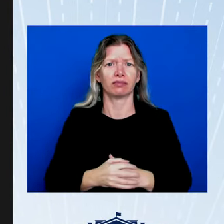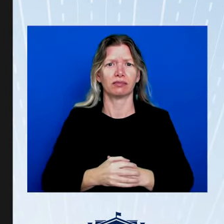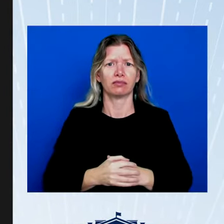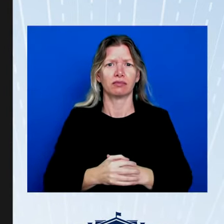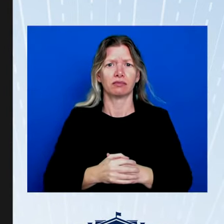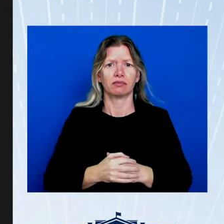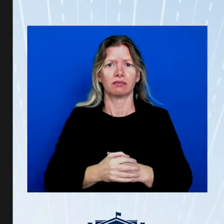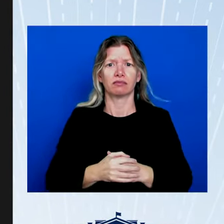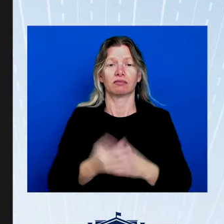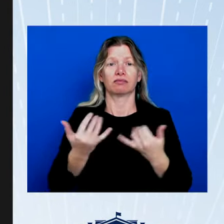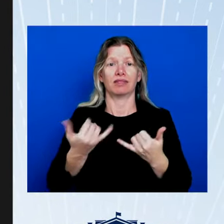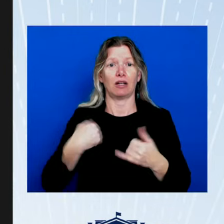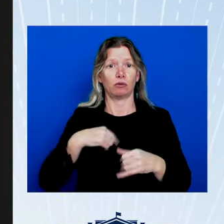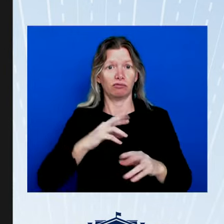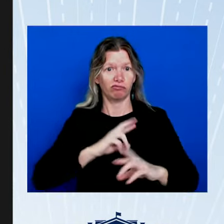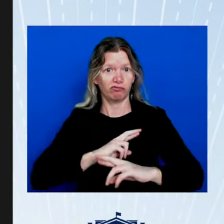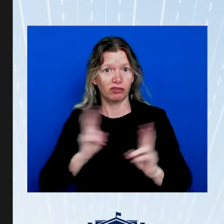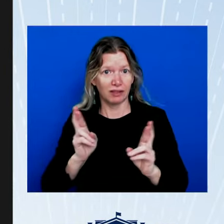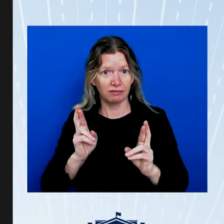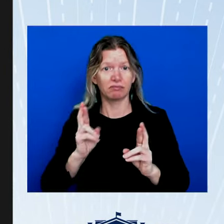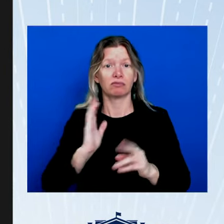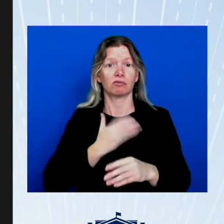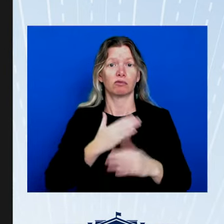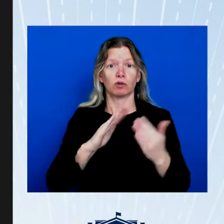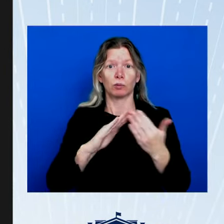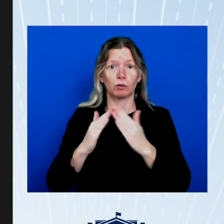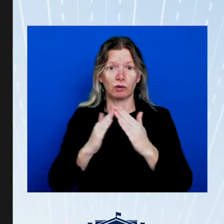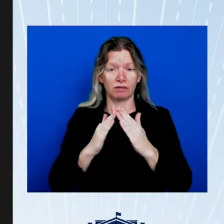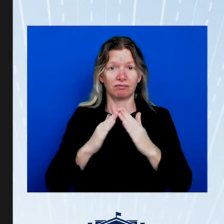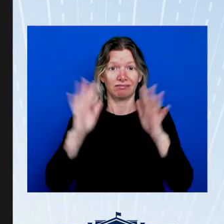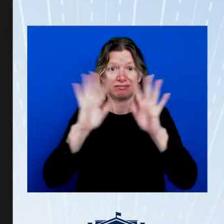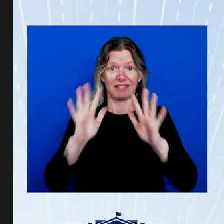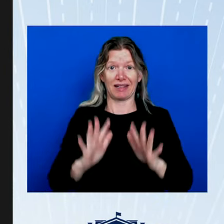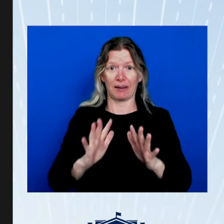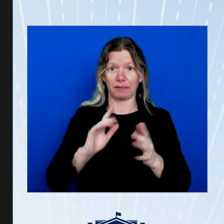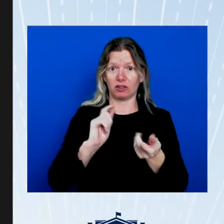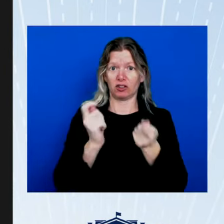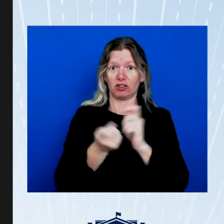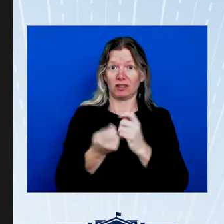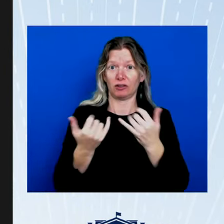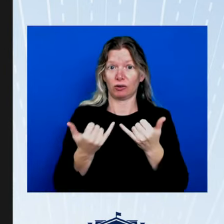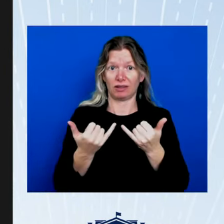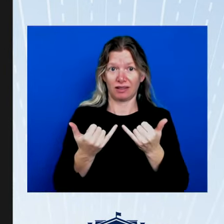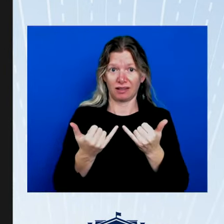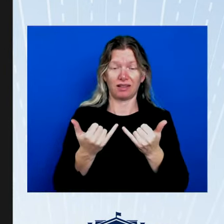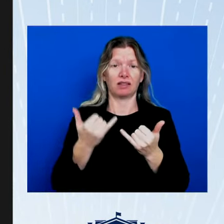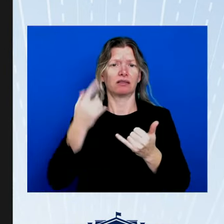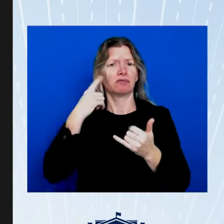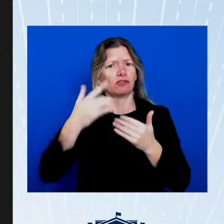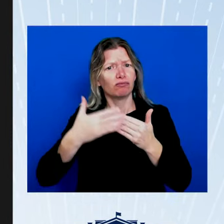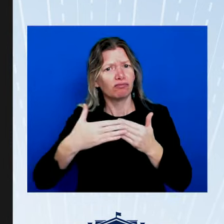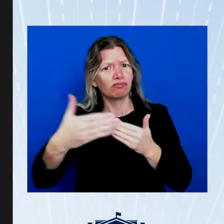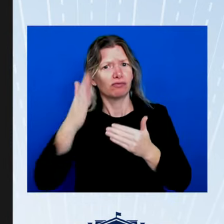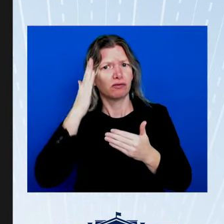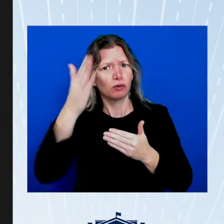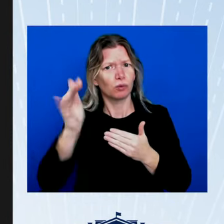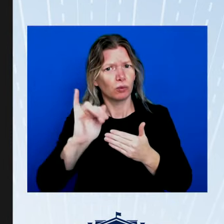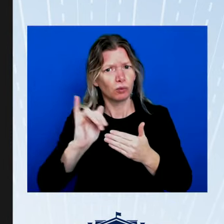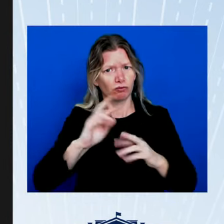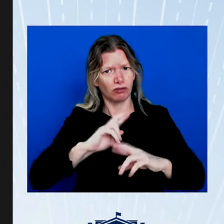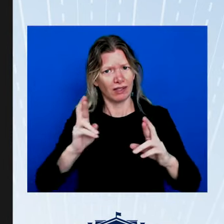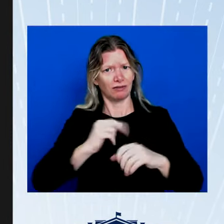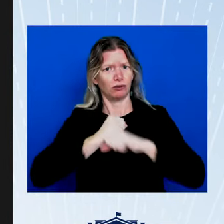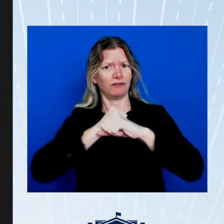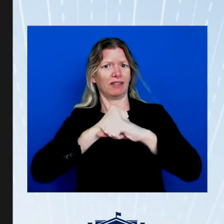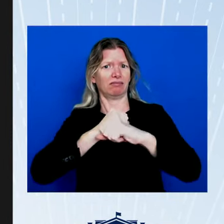for climate change today and for generations to come. Thank you all again so much, and I'll now pass the